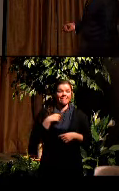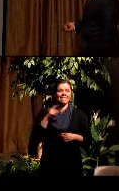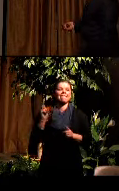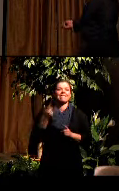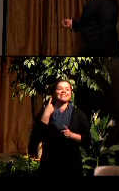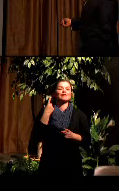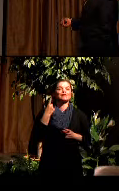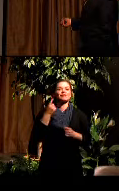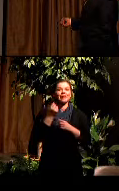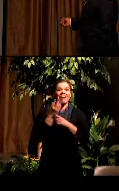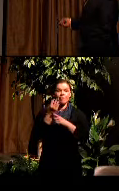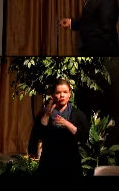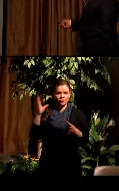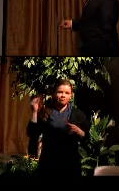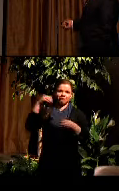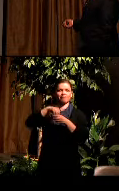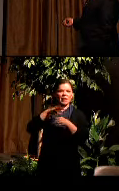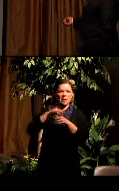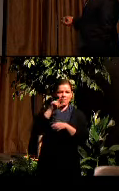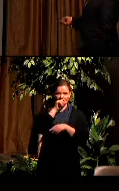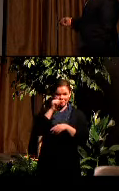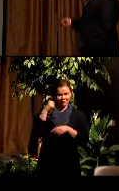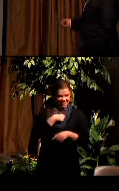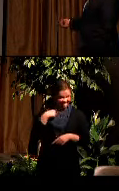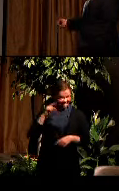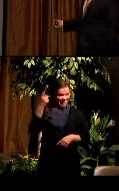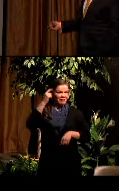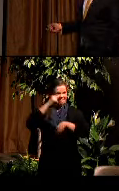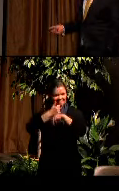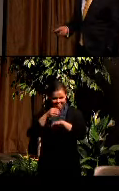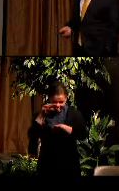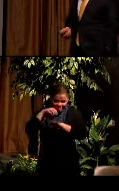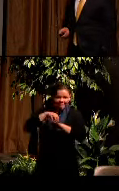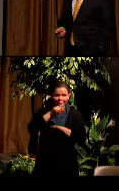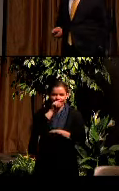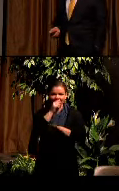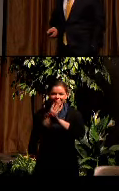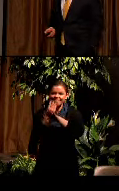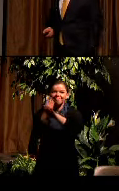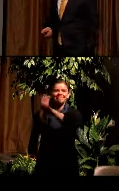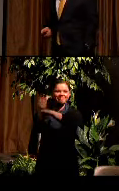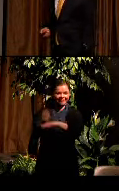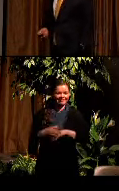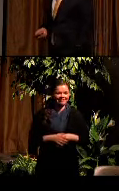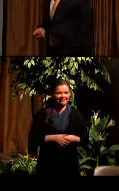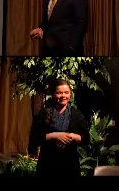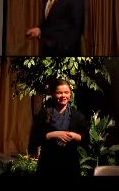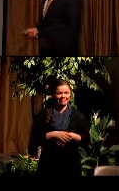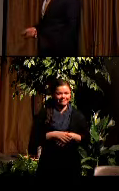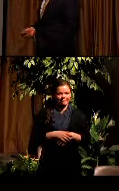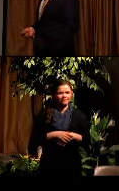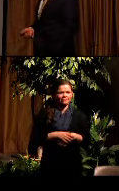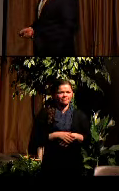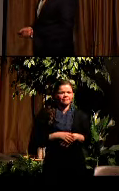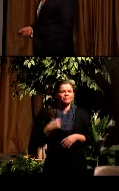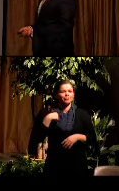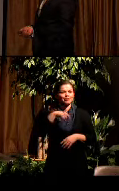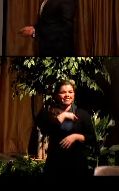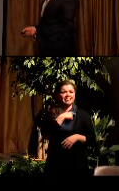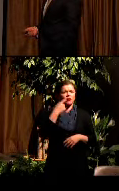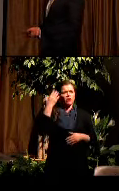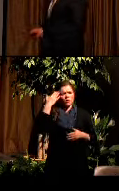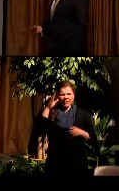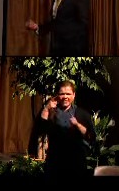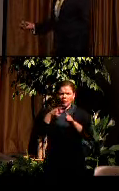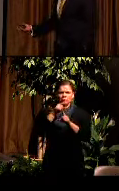ago. And things like the eastern willet, where we really never knew where they wintered, but it turns out they winter off the coast of Brazil, where